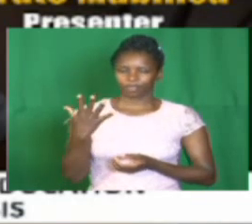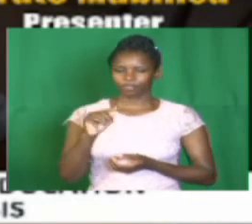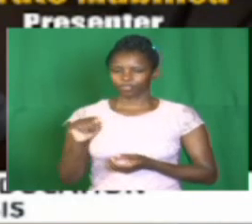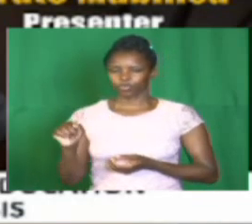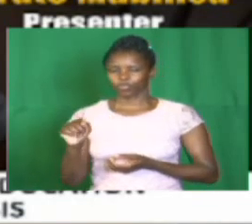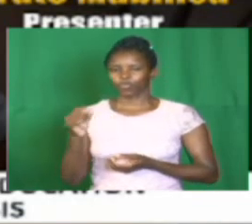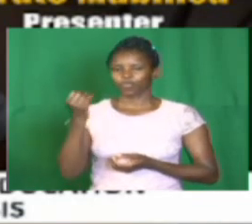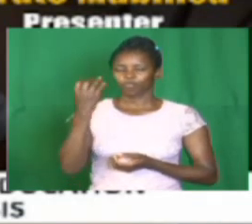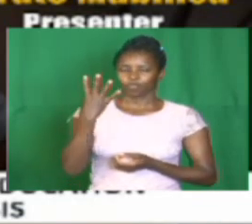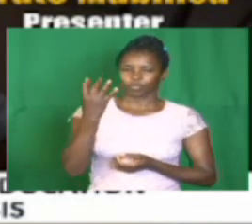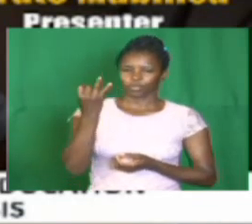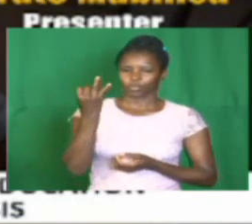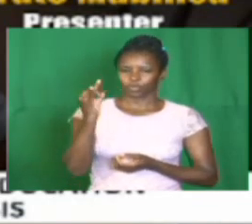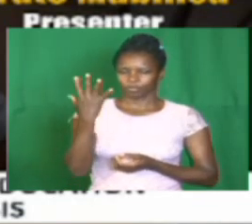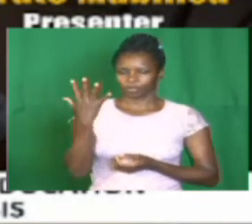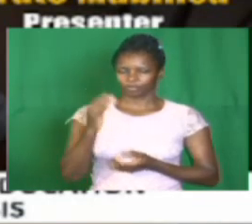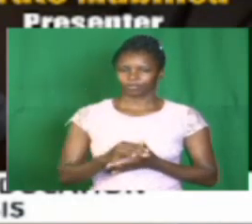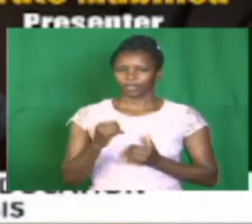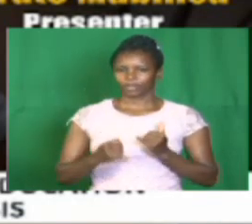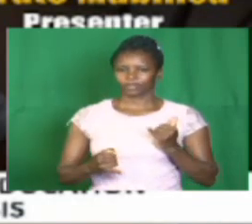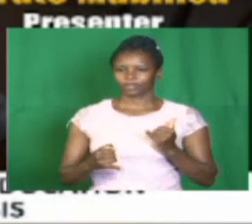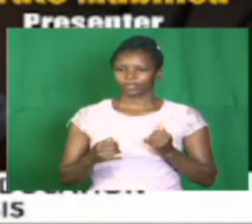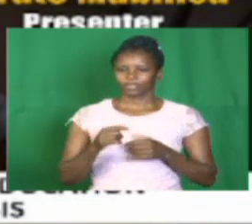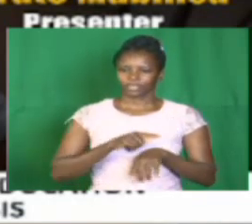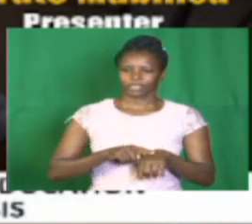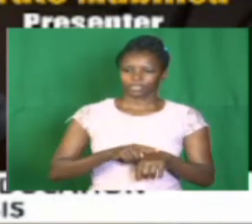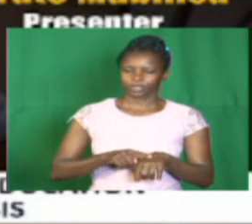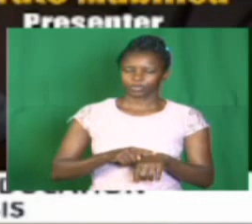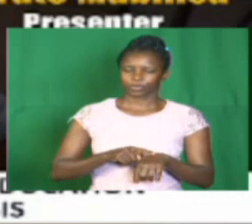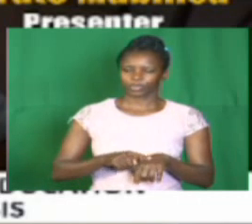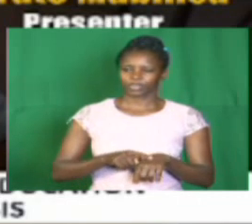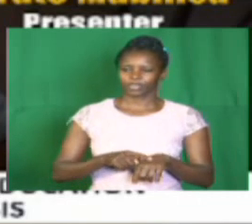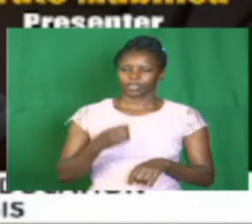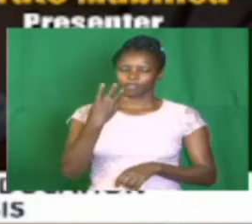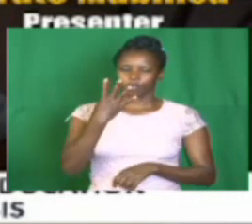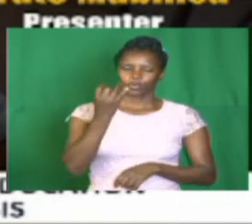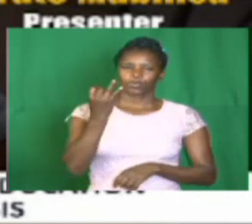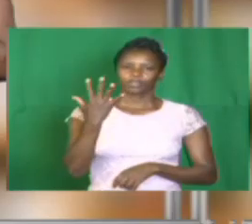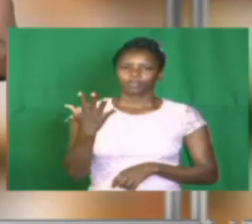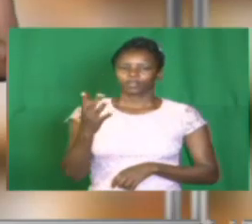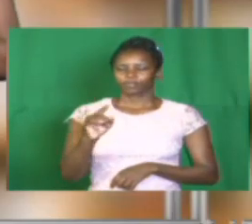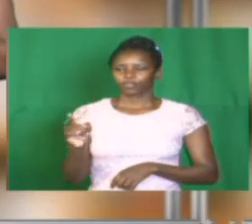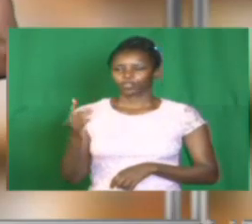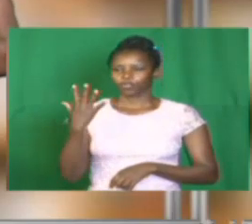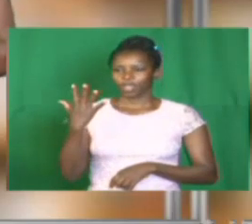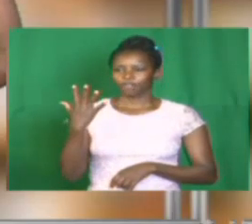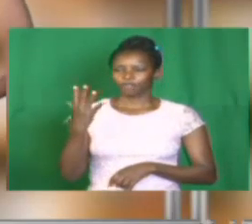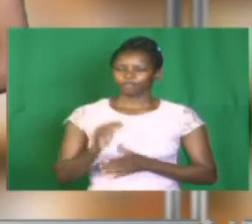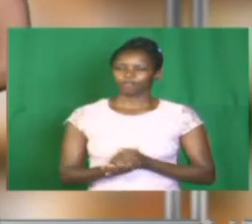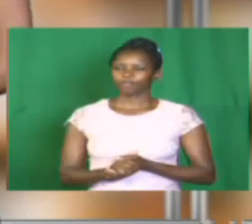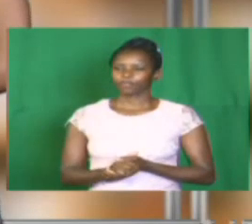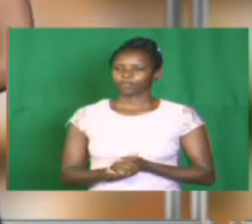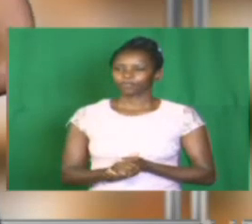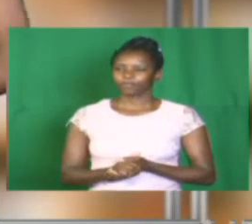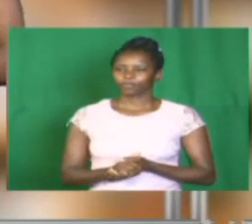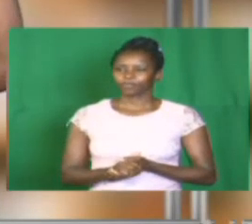to 4:25 p.m. And then lastly, we have Siswati from 4:25 p.m. to 5 p.m. So